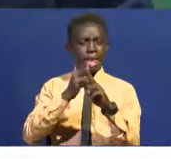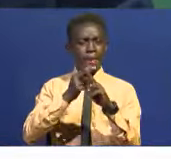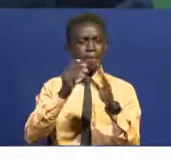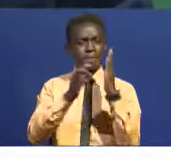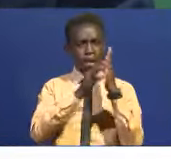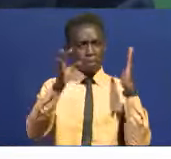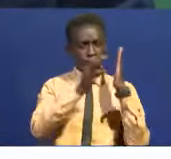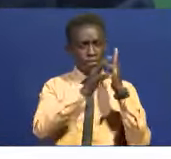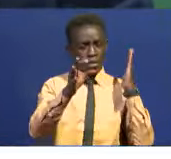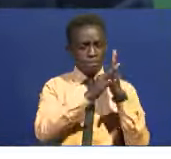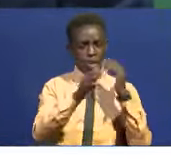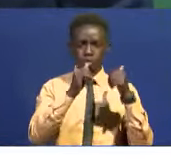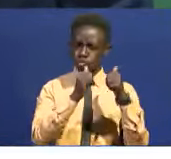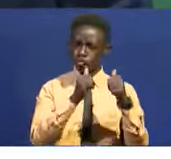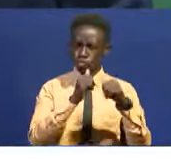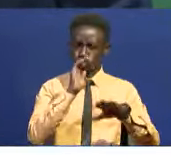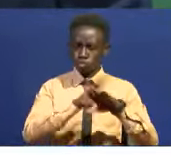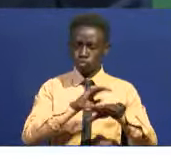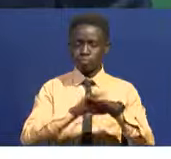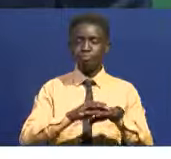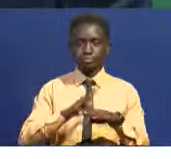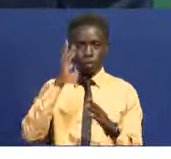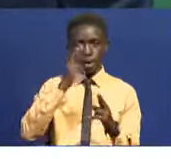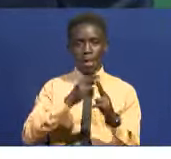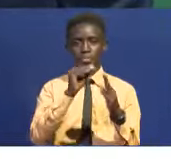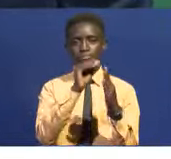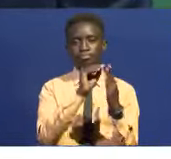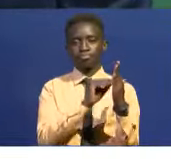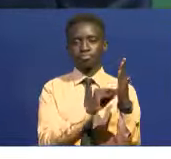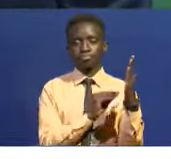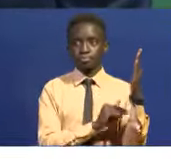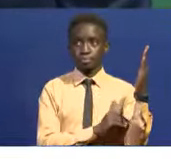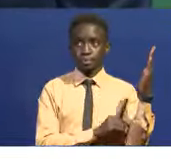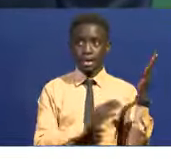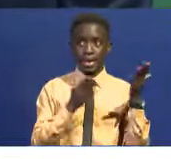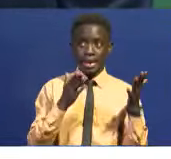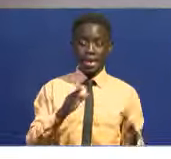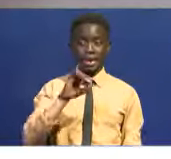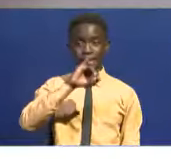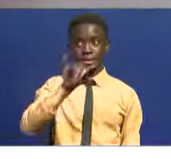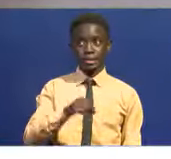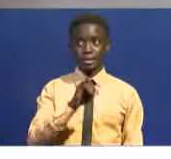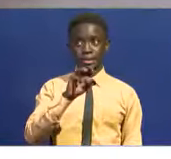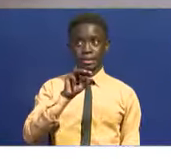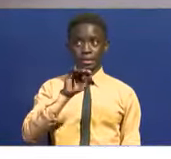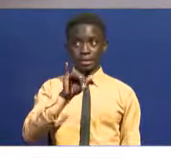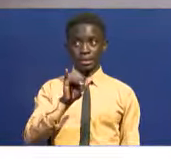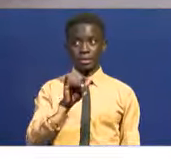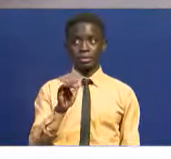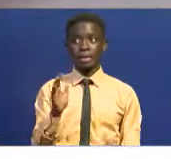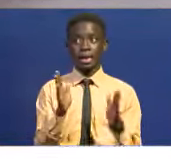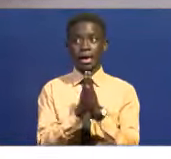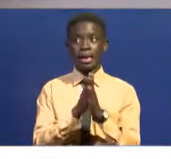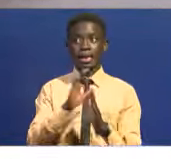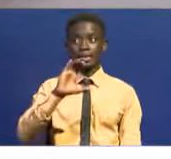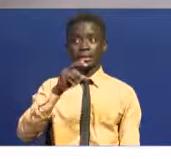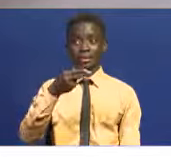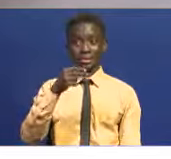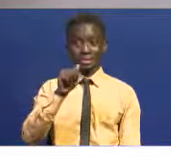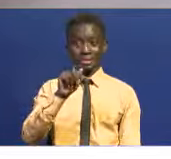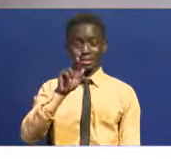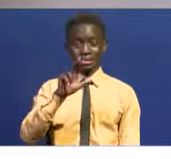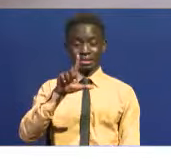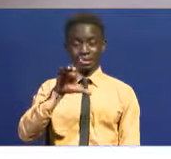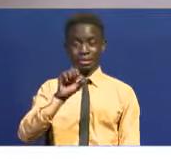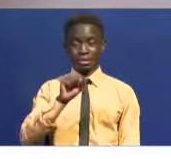The National Heroes Council Chairman Jimmy Yangwenyi and Chief Executive Officer Charles Wambia said the public have an opportunity to present their